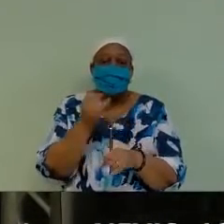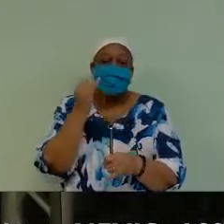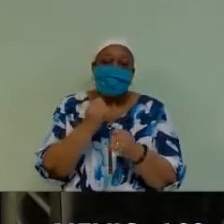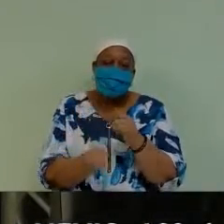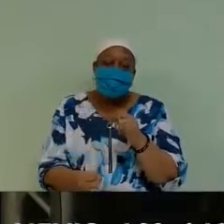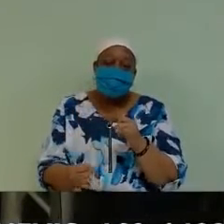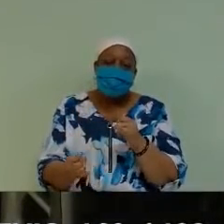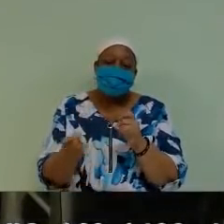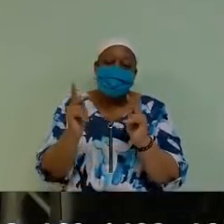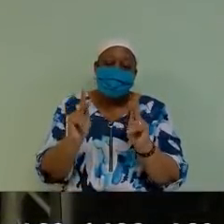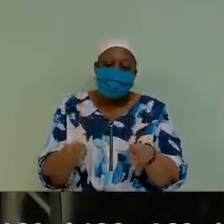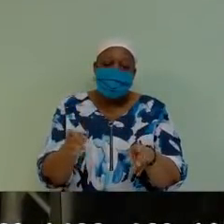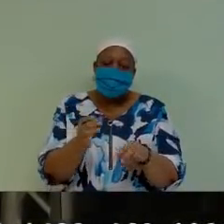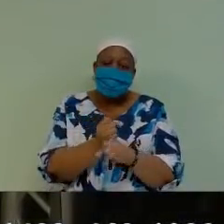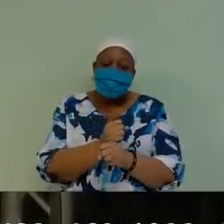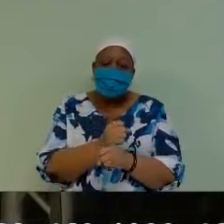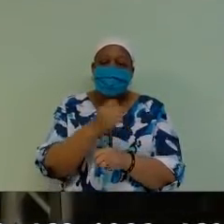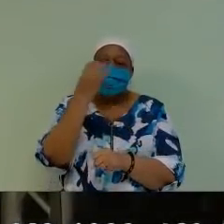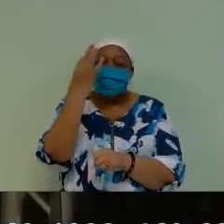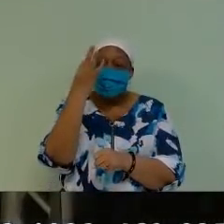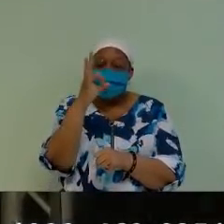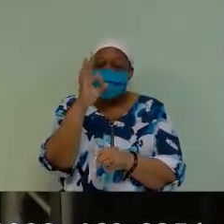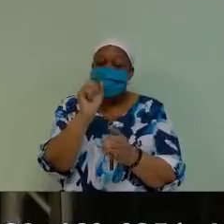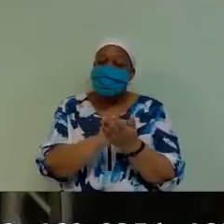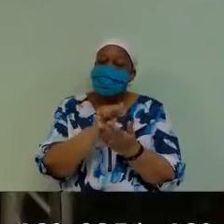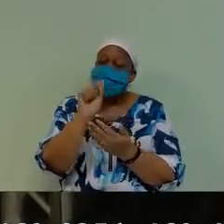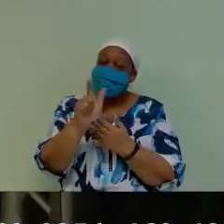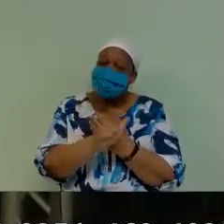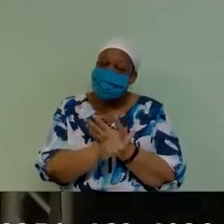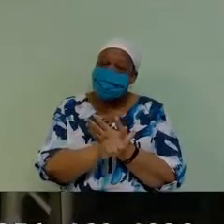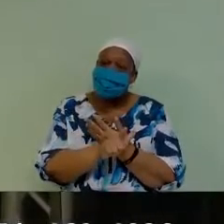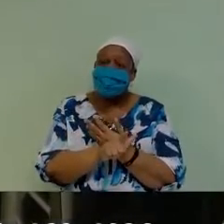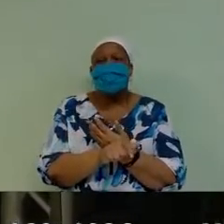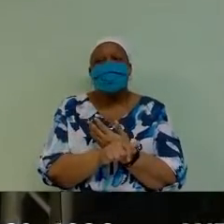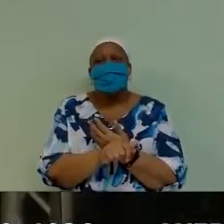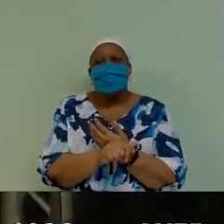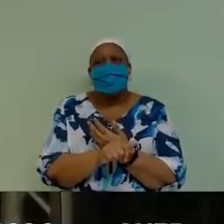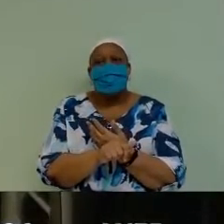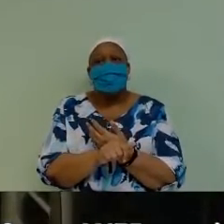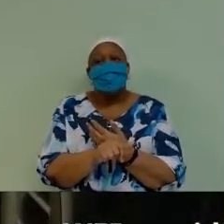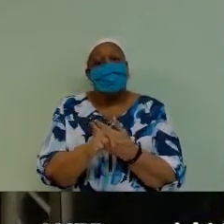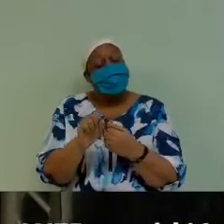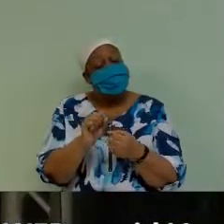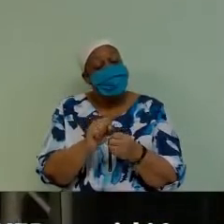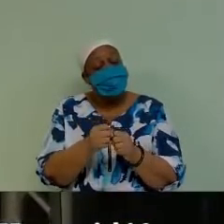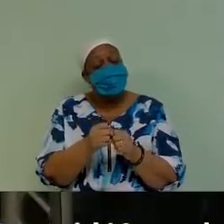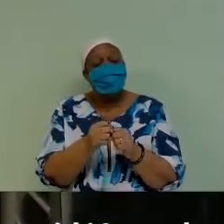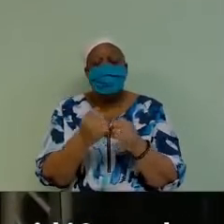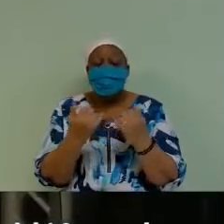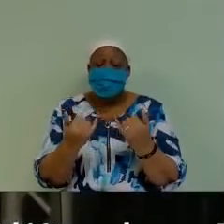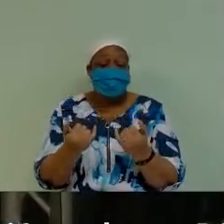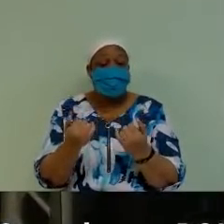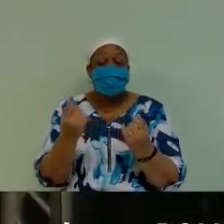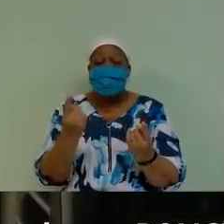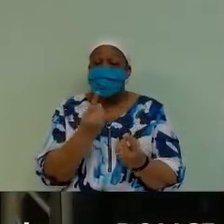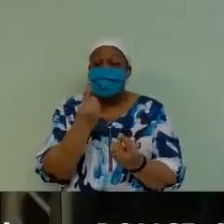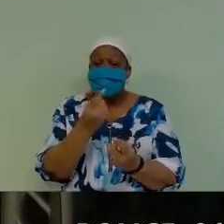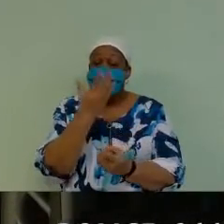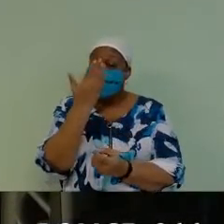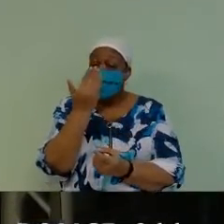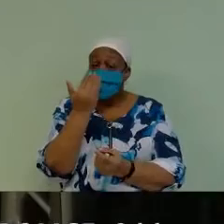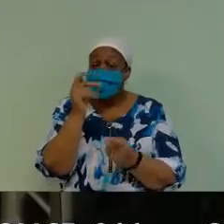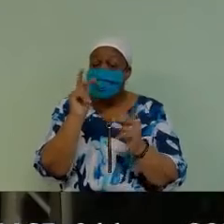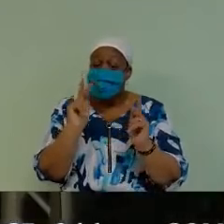the 19th of April. So to date, we have had just 15